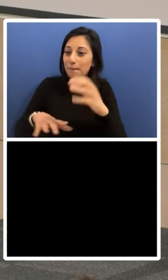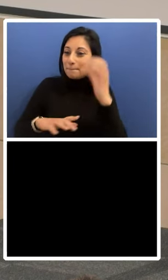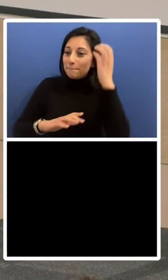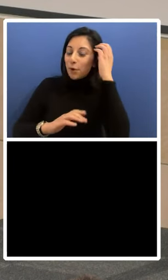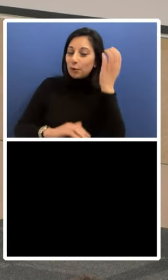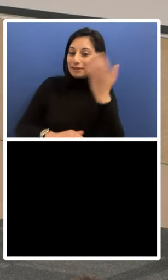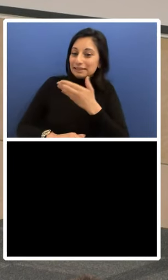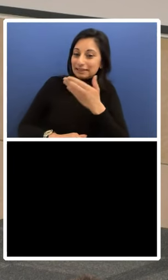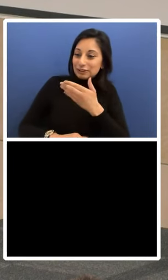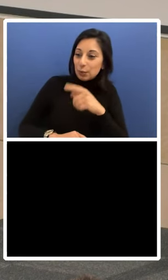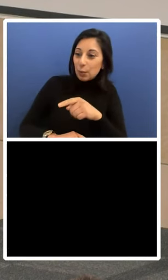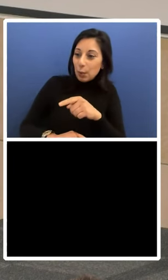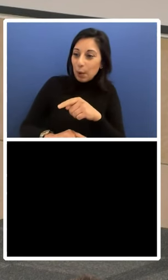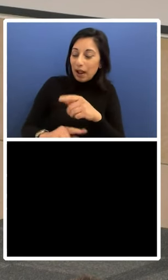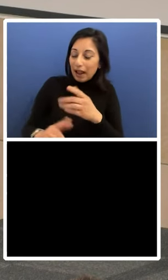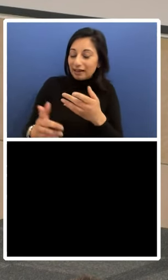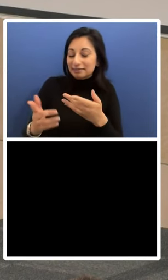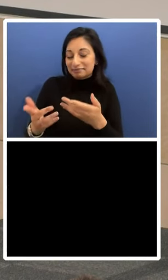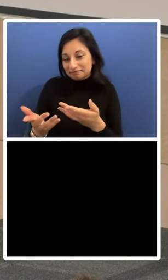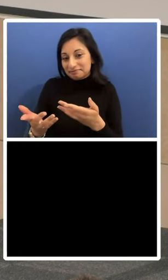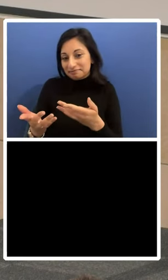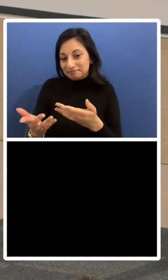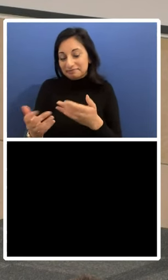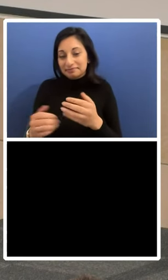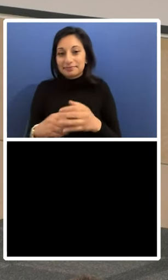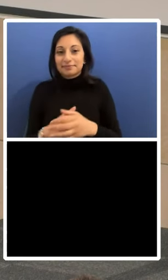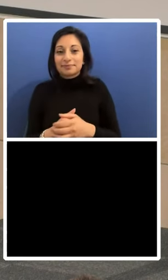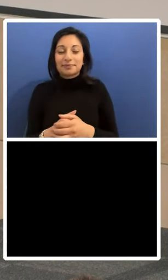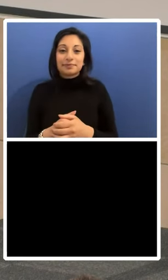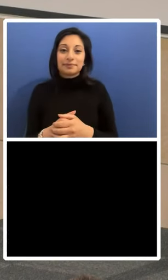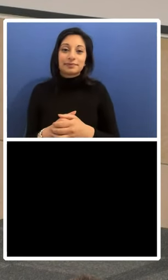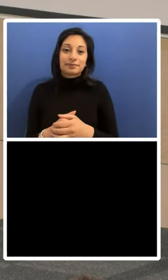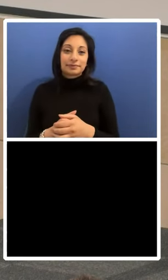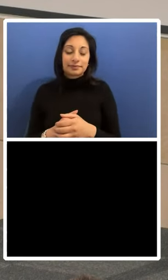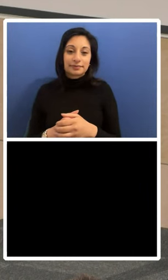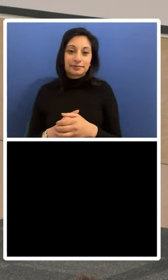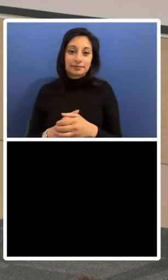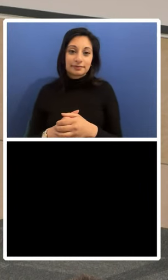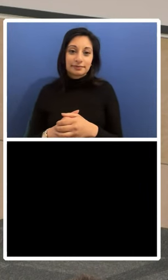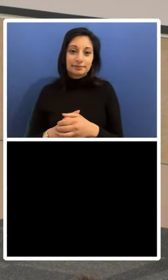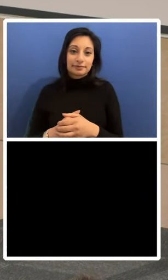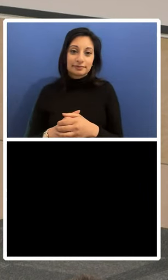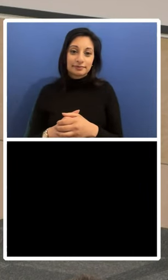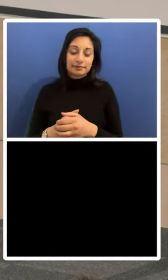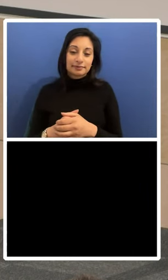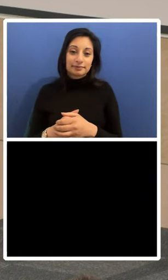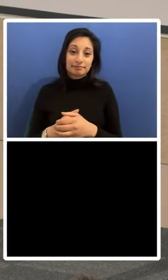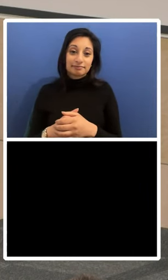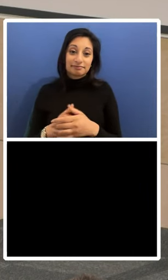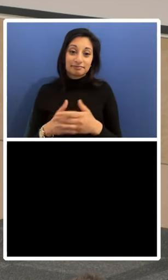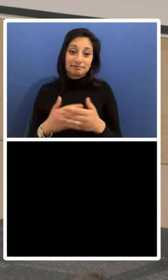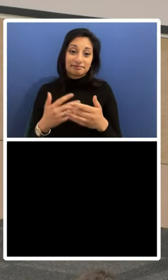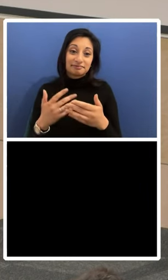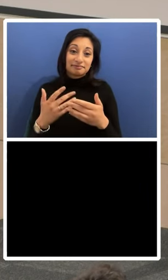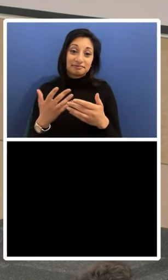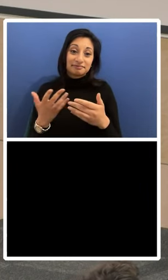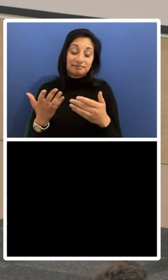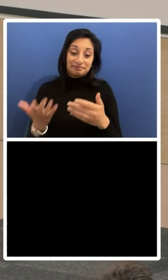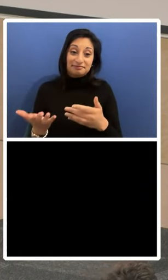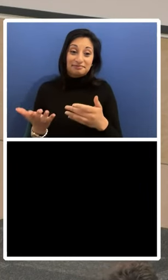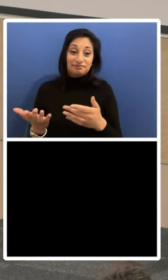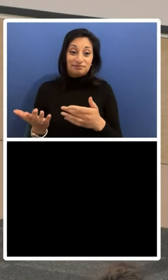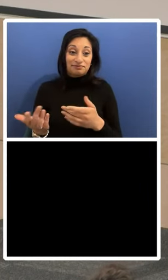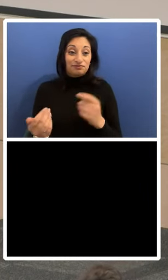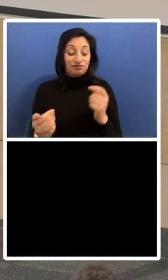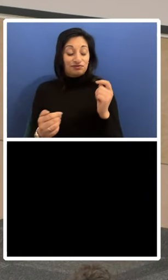I later found out was not far from the truth. And he's... the thing is, he's a mentalist. He's an absolute nutter. Like, one time,